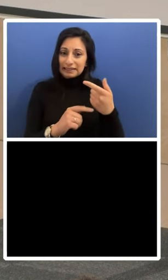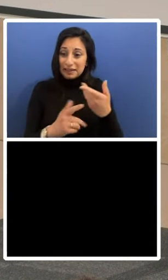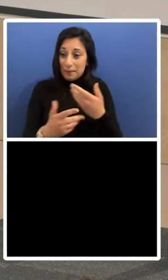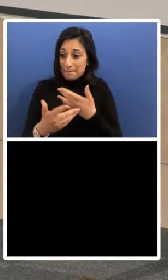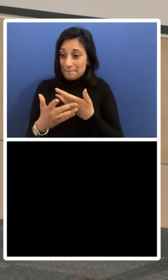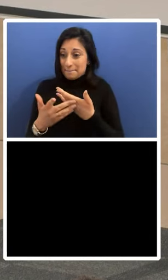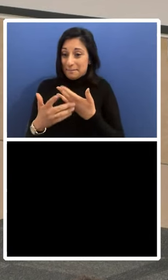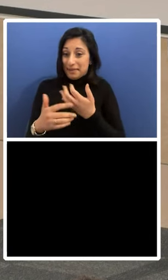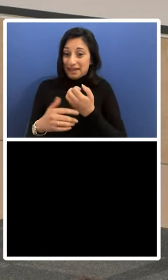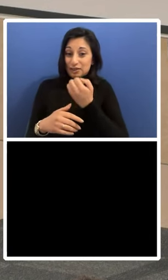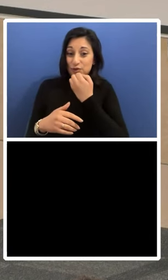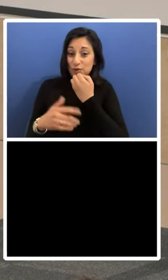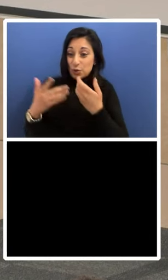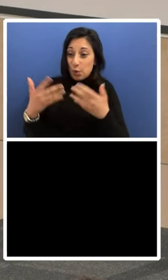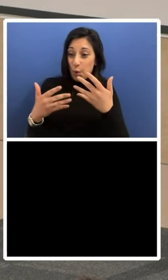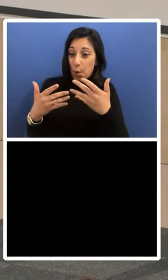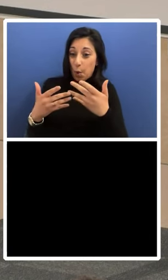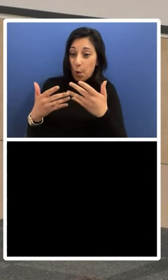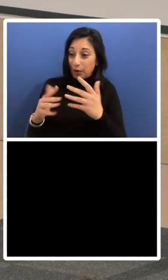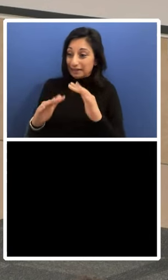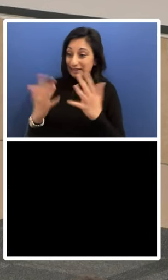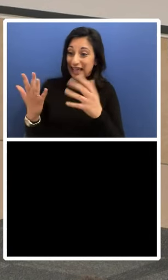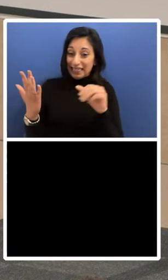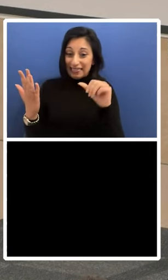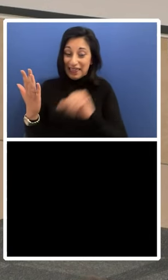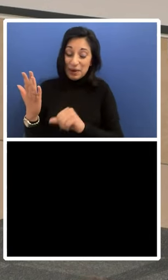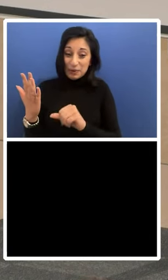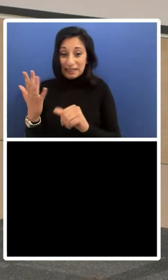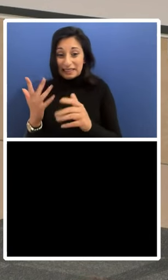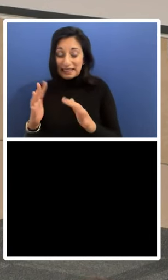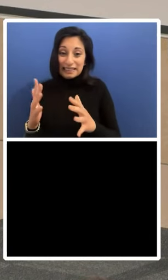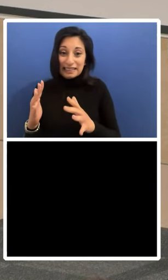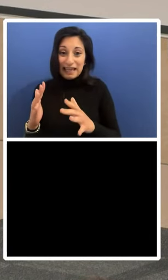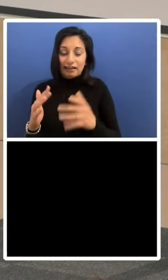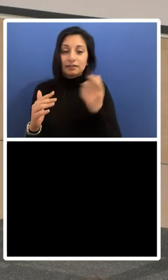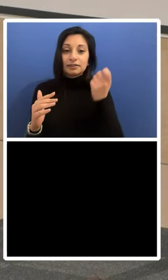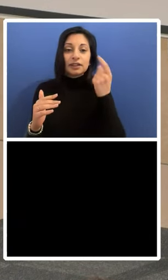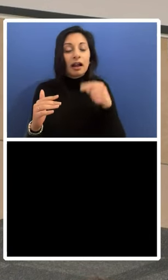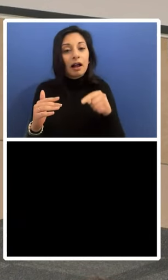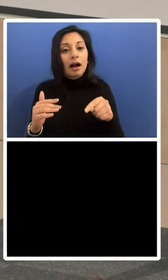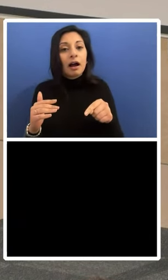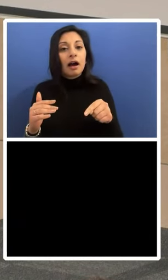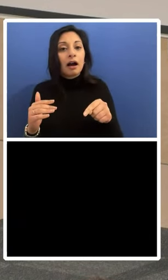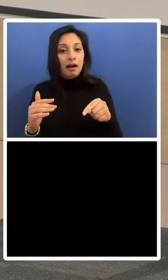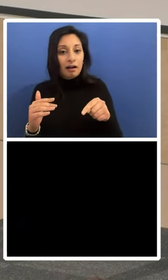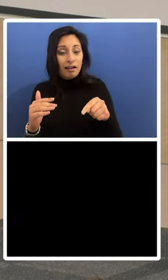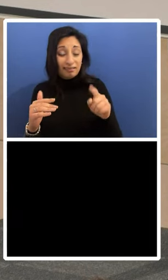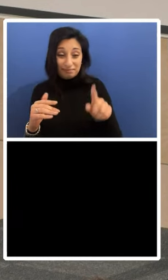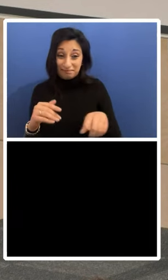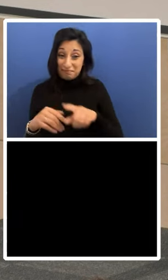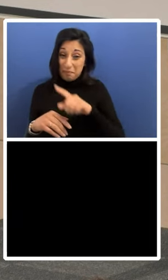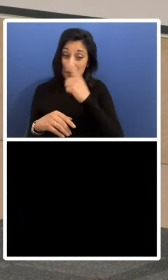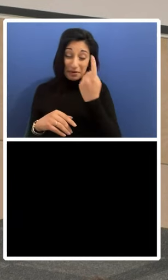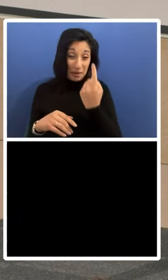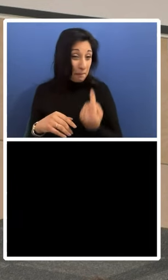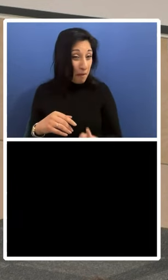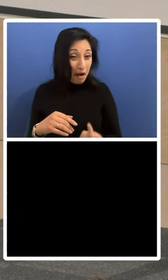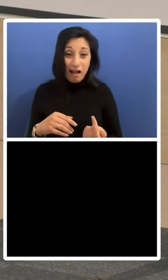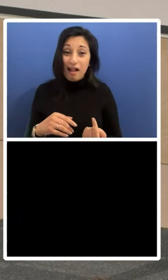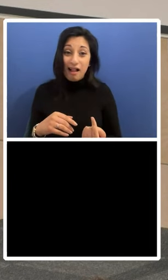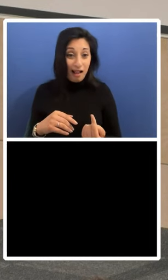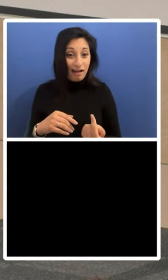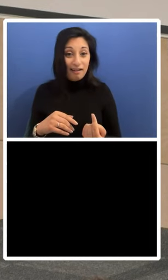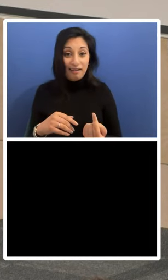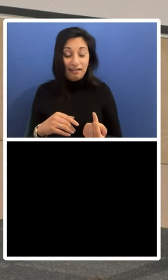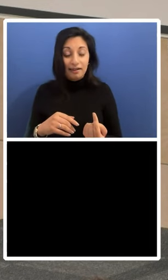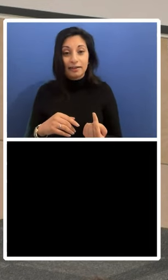10,000 or something. And I absolutely like smashed. And I realised immediately, like, this is impossible, statistically impossible. Mm. I've been like,